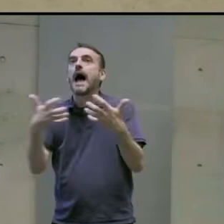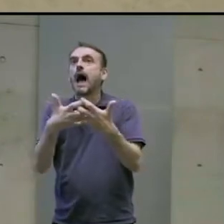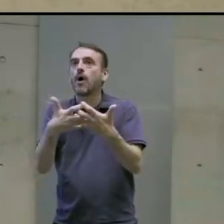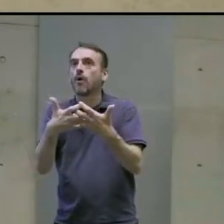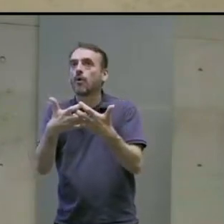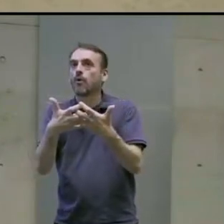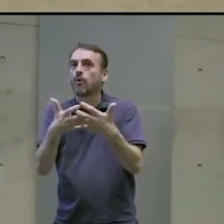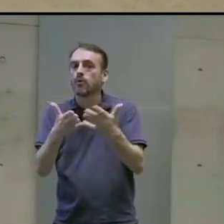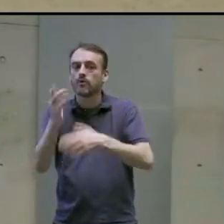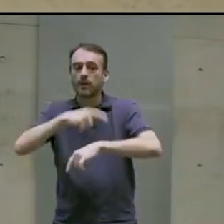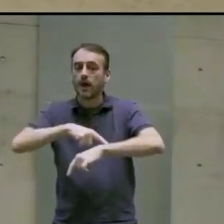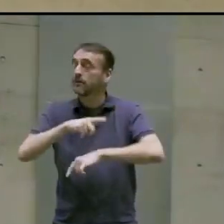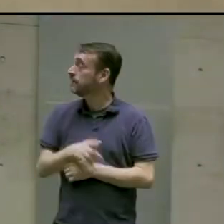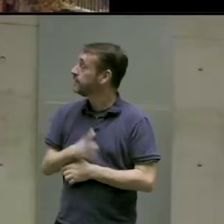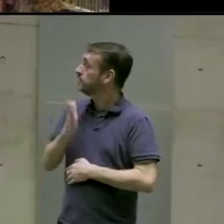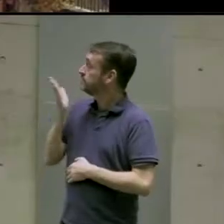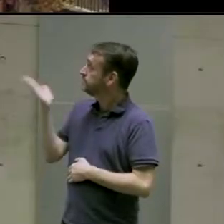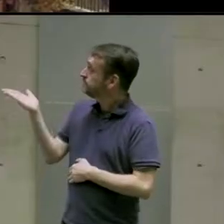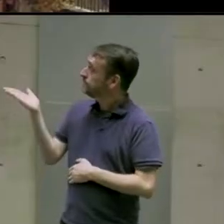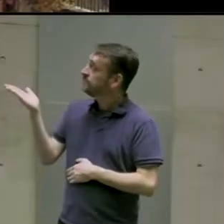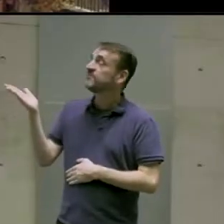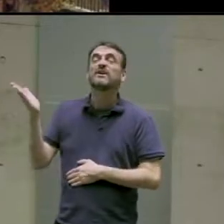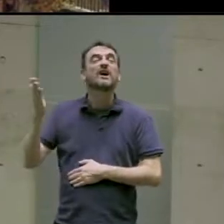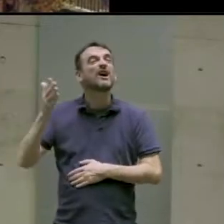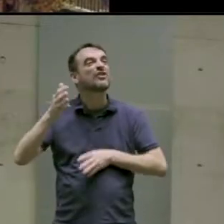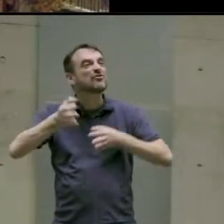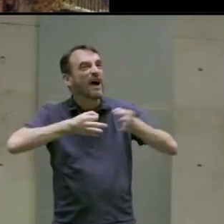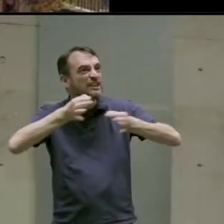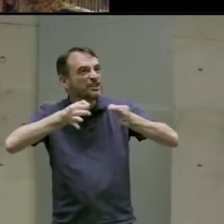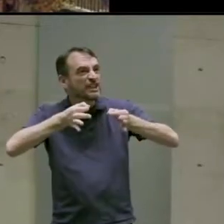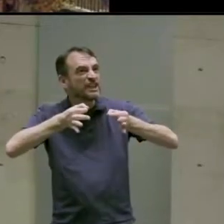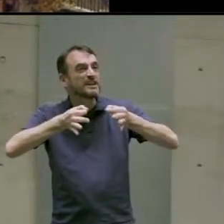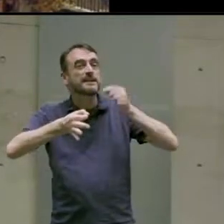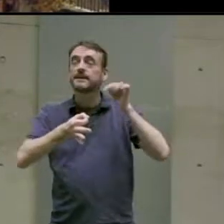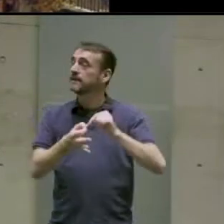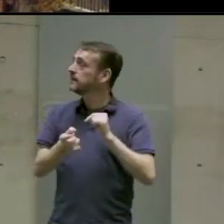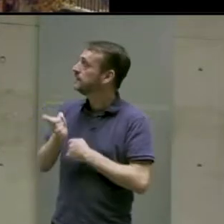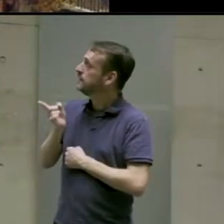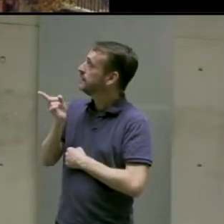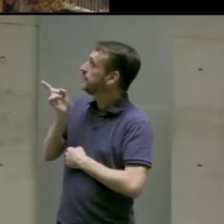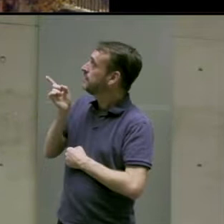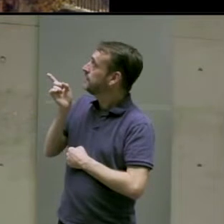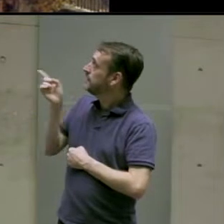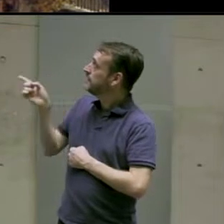All right, next up is strategy. We've already seen this one. This